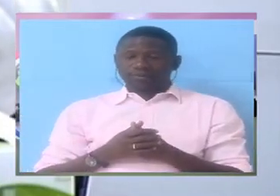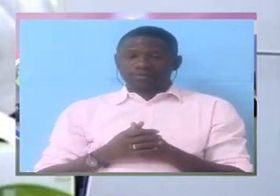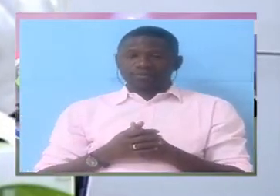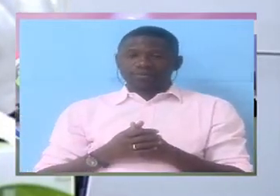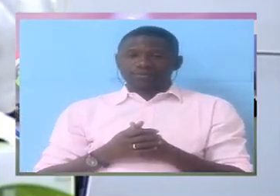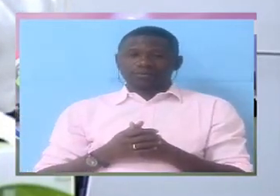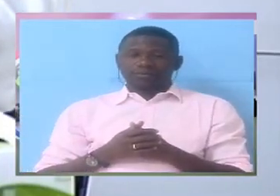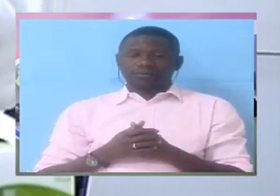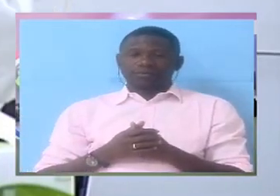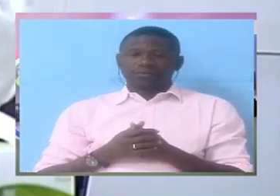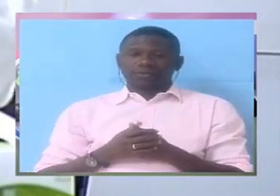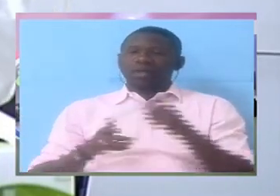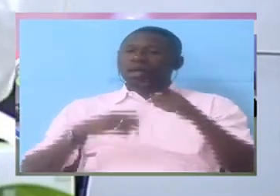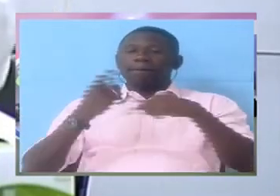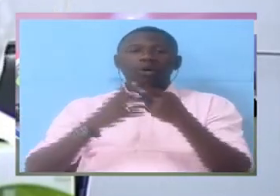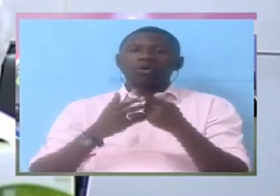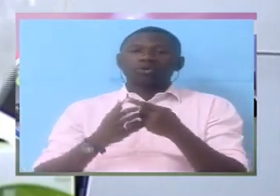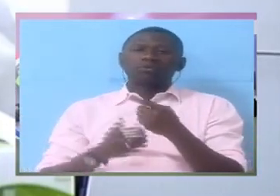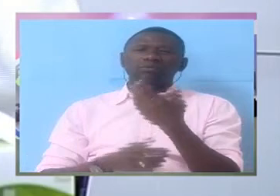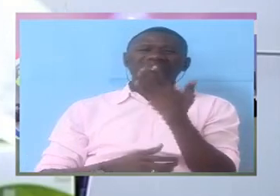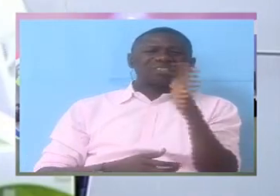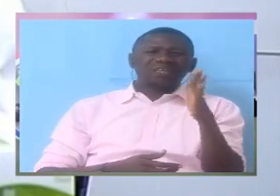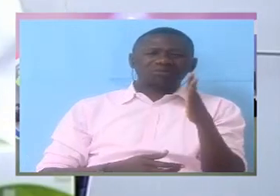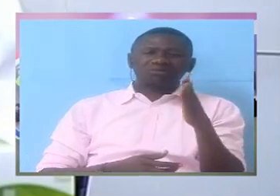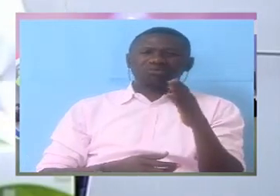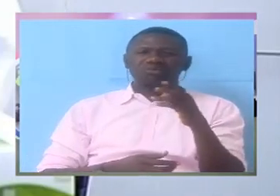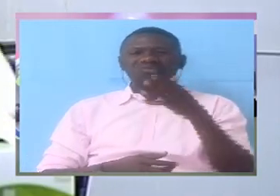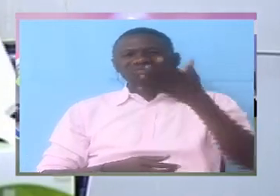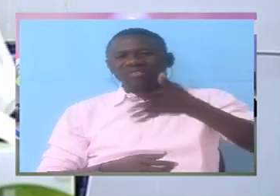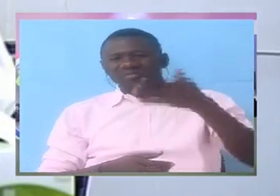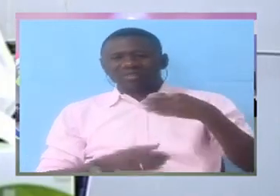Almost about 10 to 15 meters away from them.